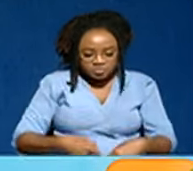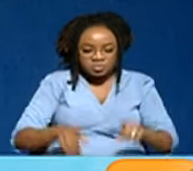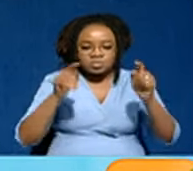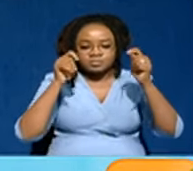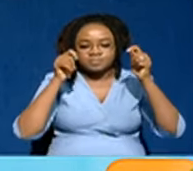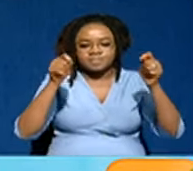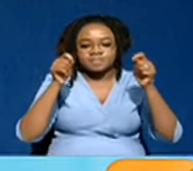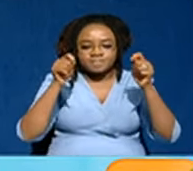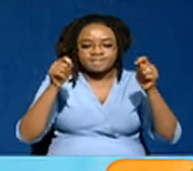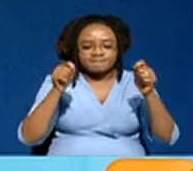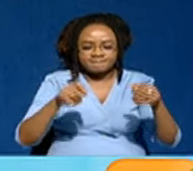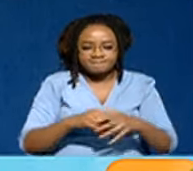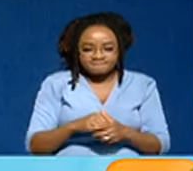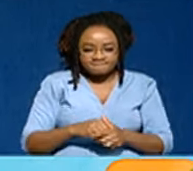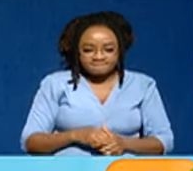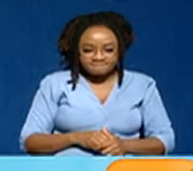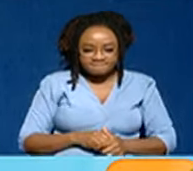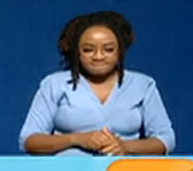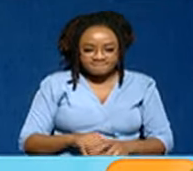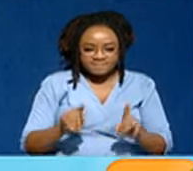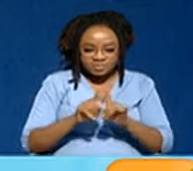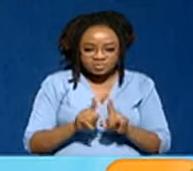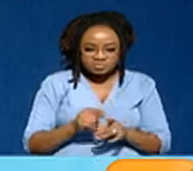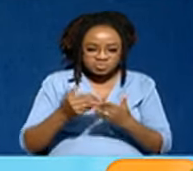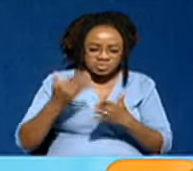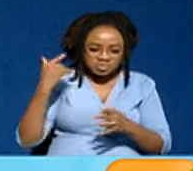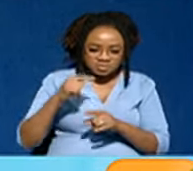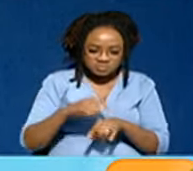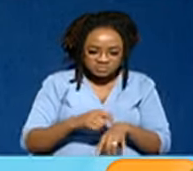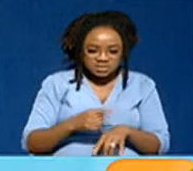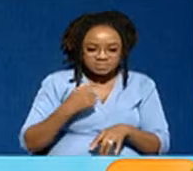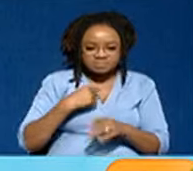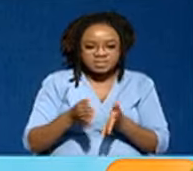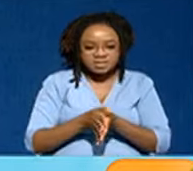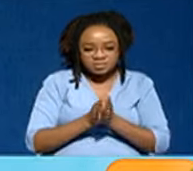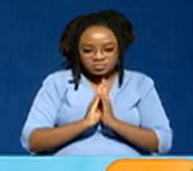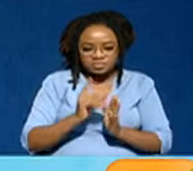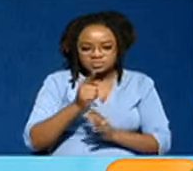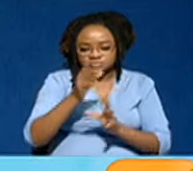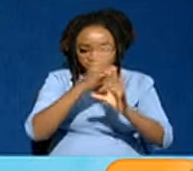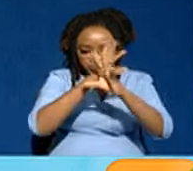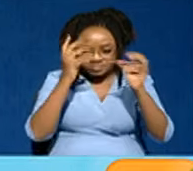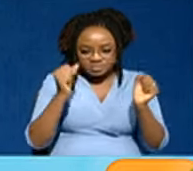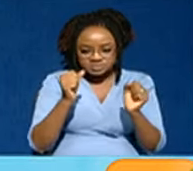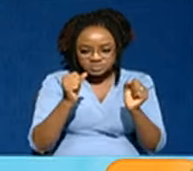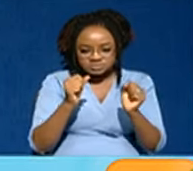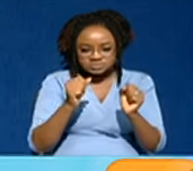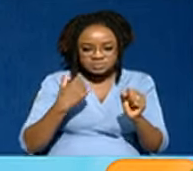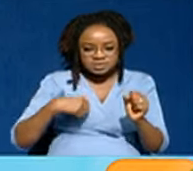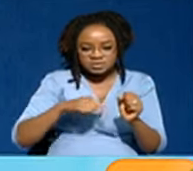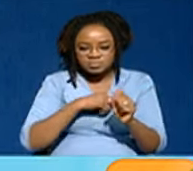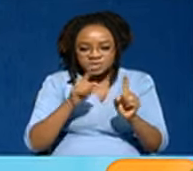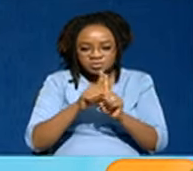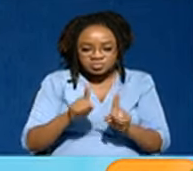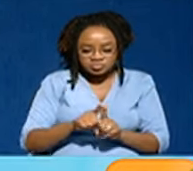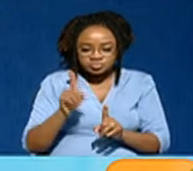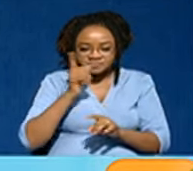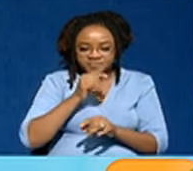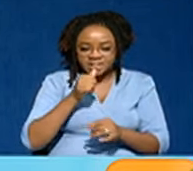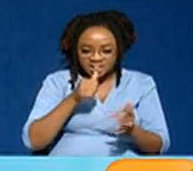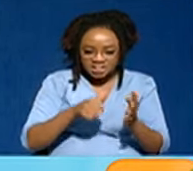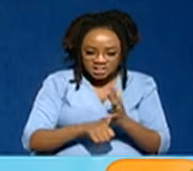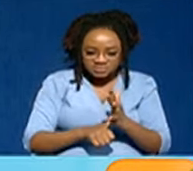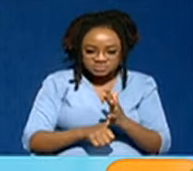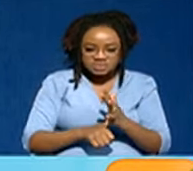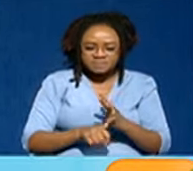lastly, let me say this, because the last time I was here, I made an appeal to the president. We also did a letter to the